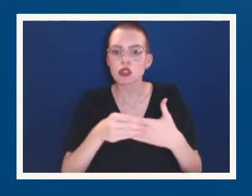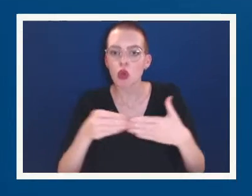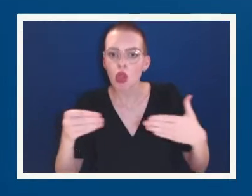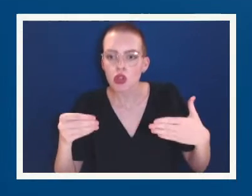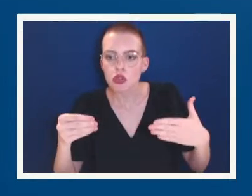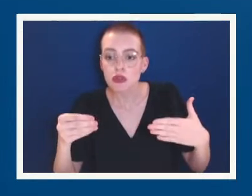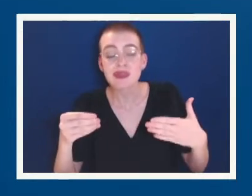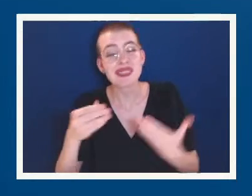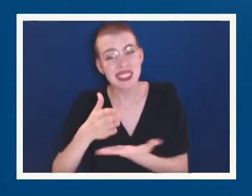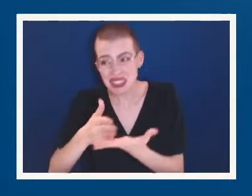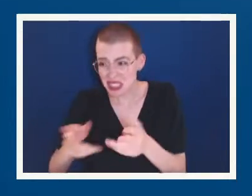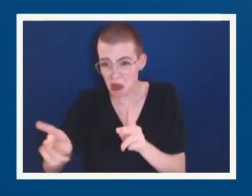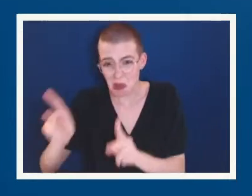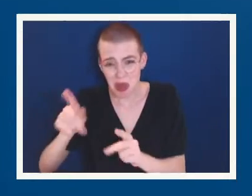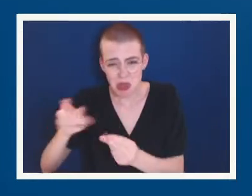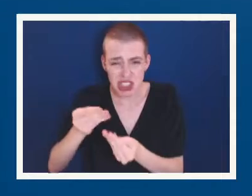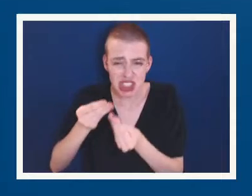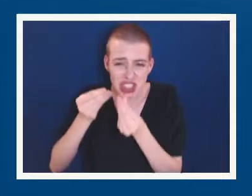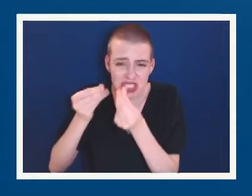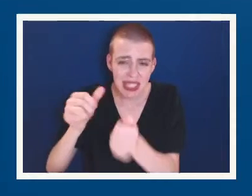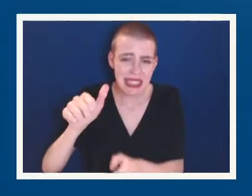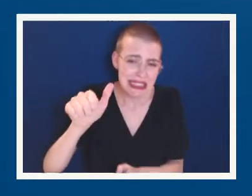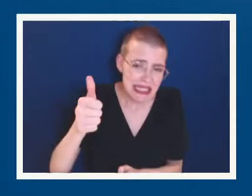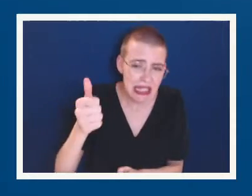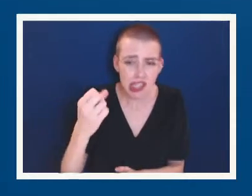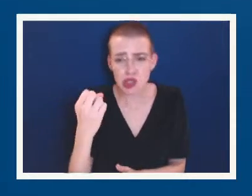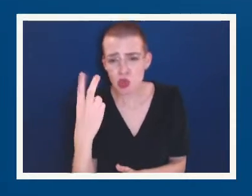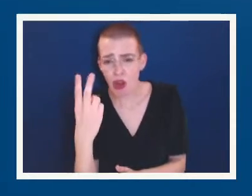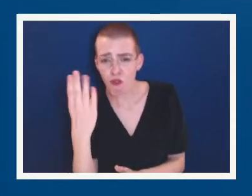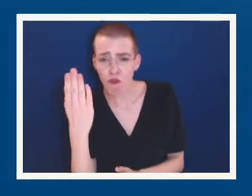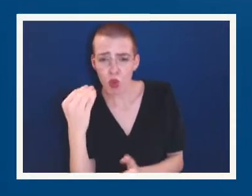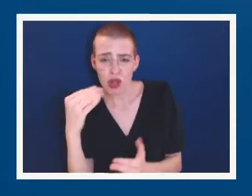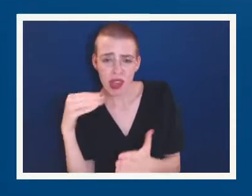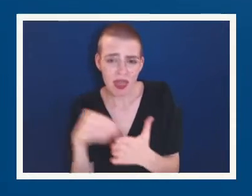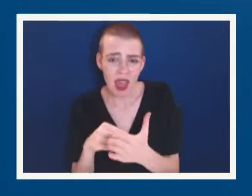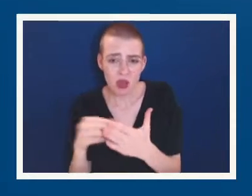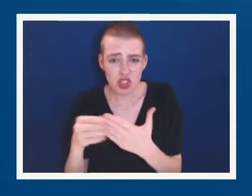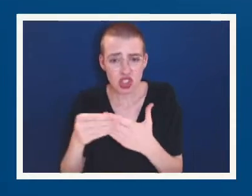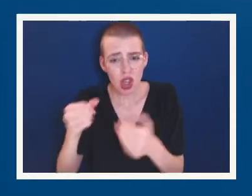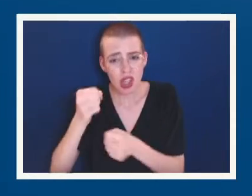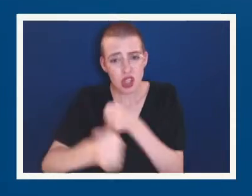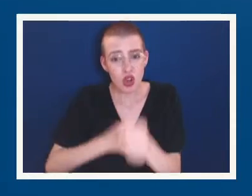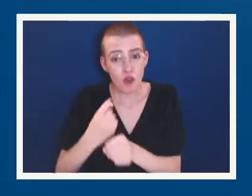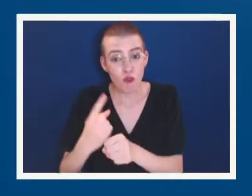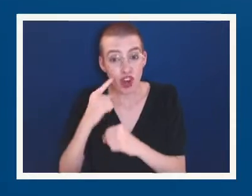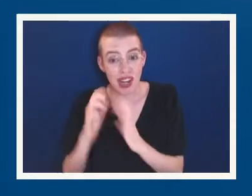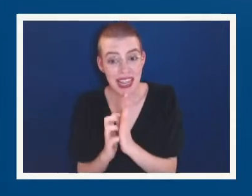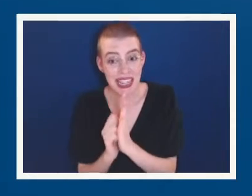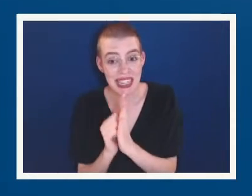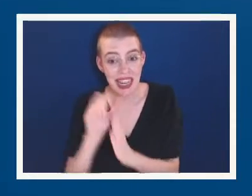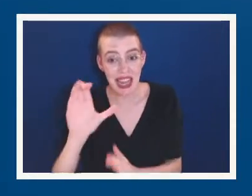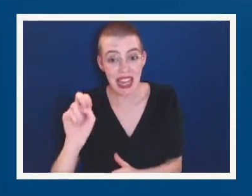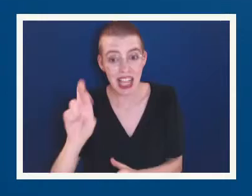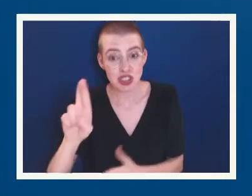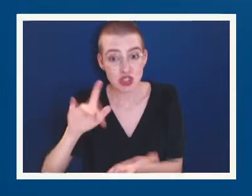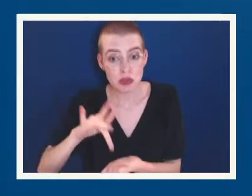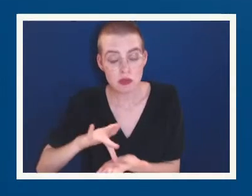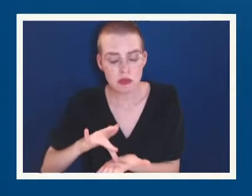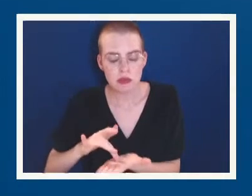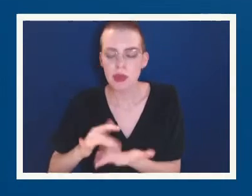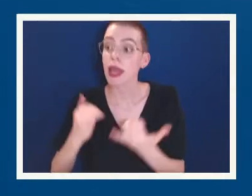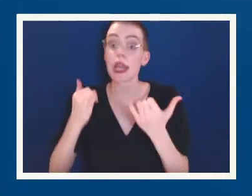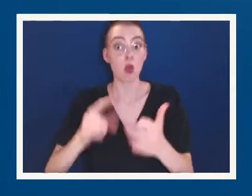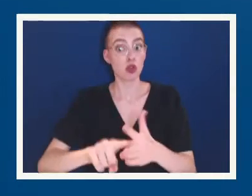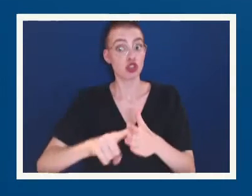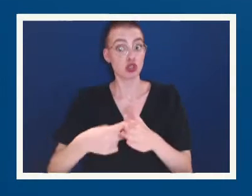pay $10,000, $12,000, $14,000 a year for cancer drugs. But now, beginning January 1, they will not